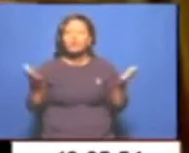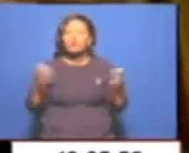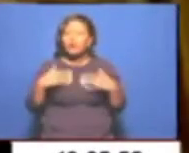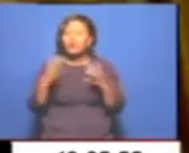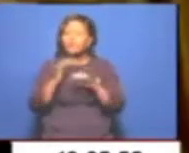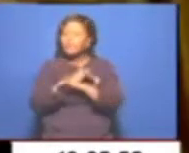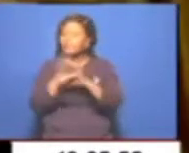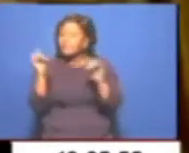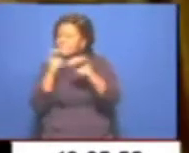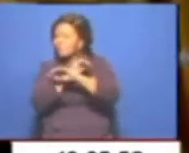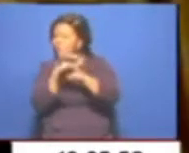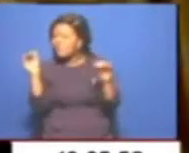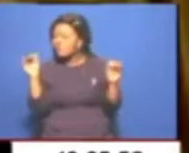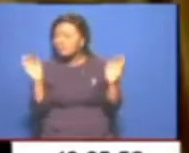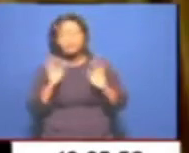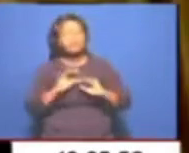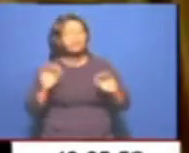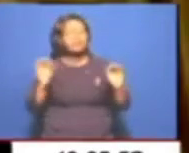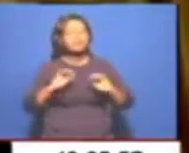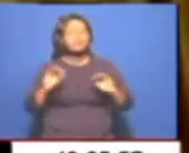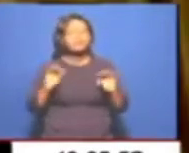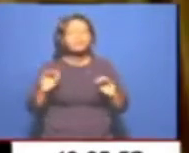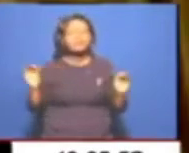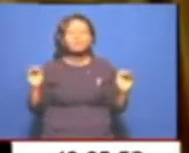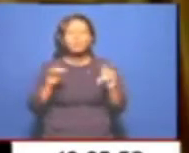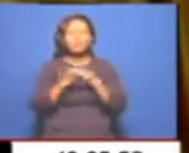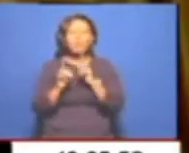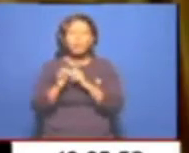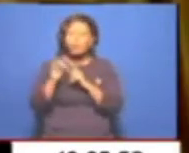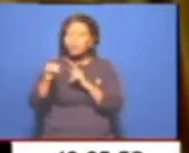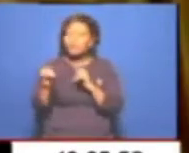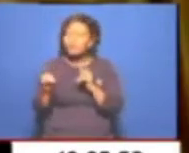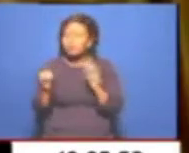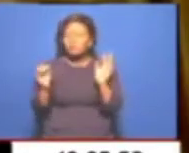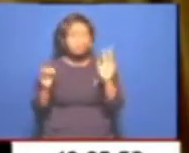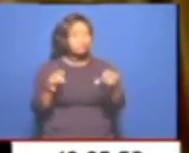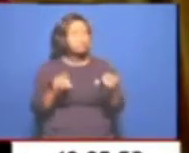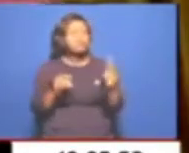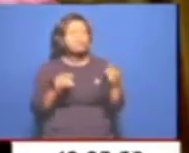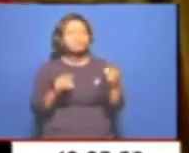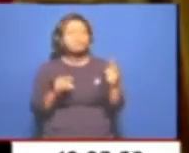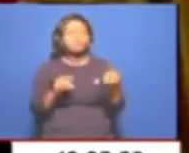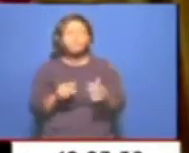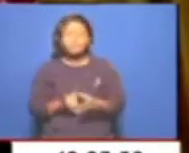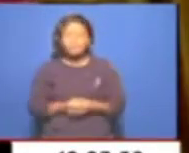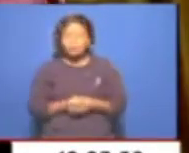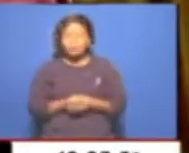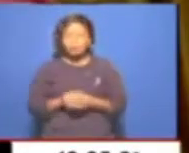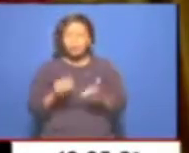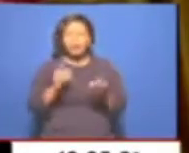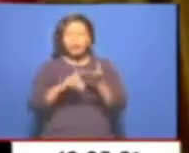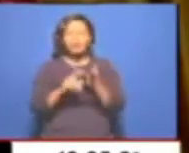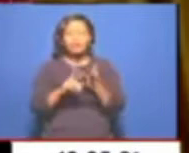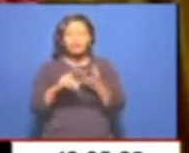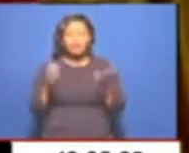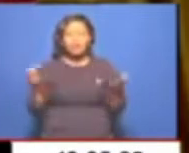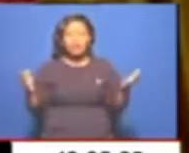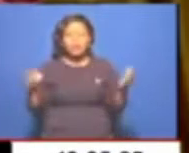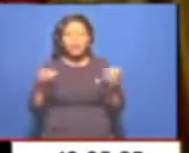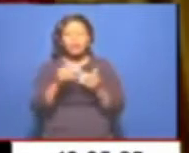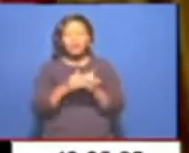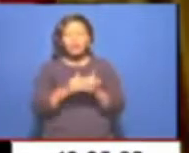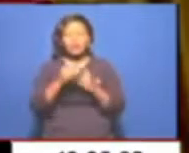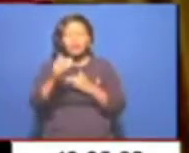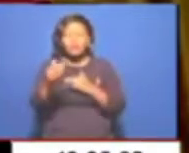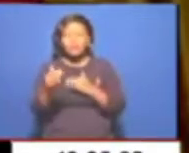We cannot have immunity for impunity. No. We want a president who lawfully abides